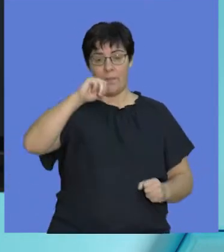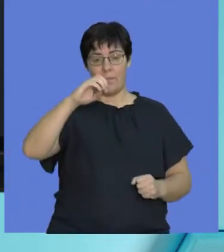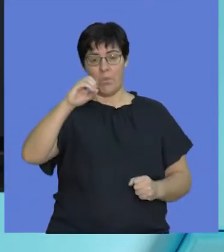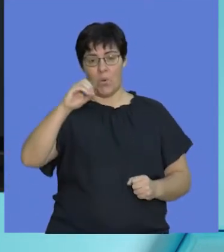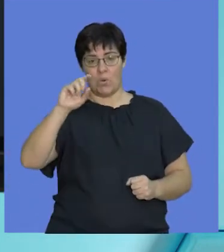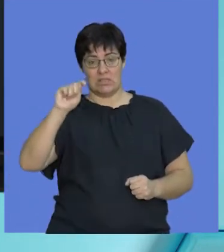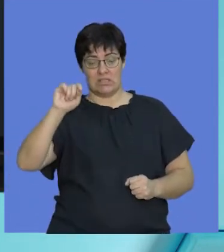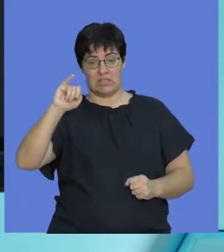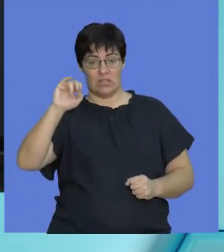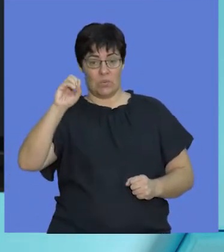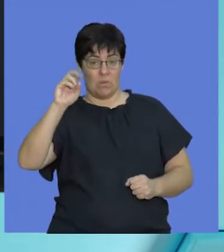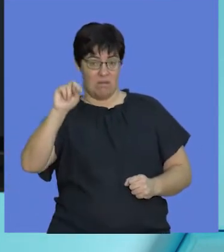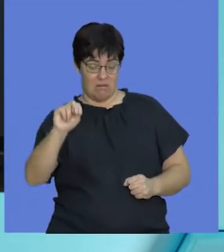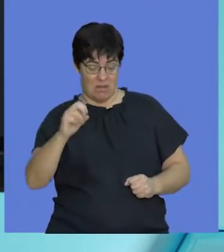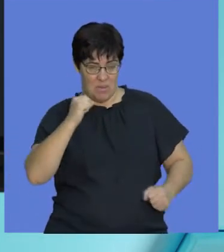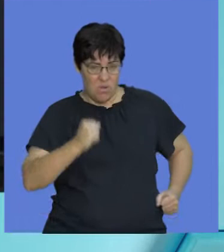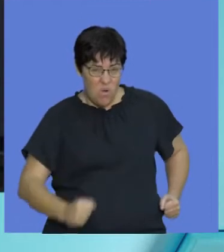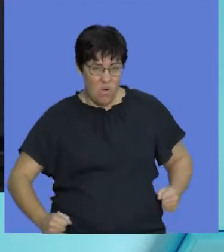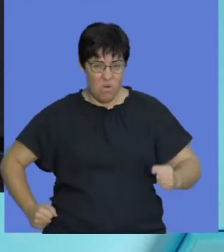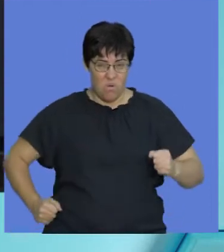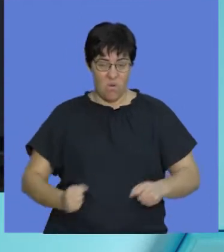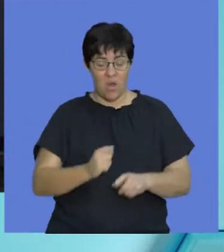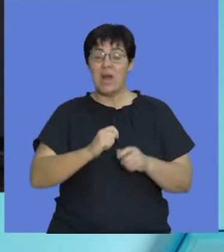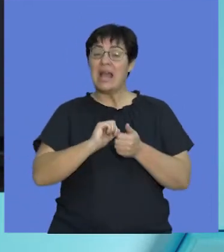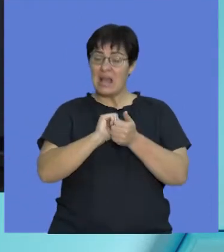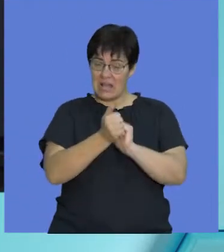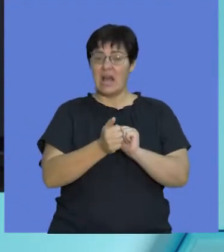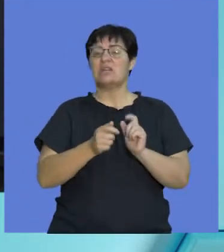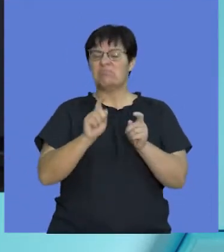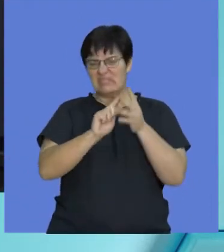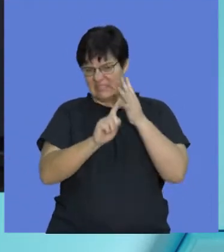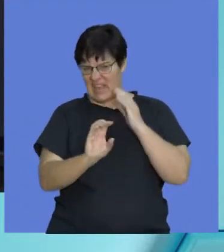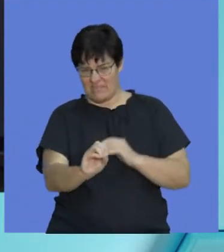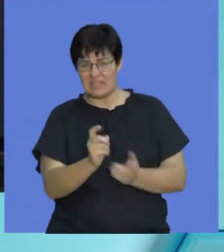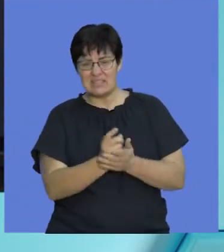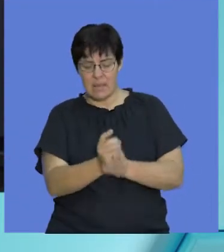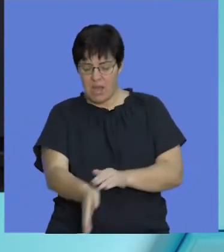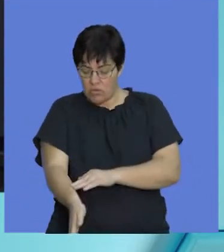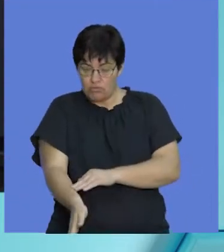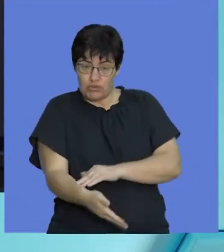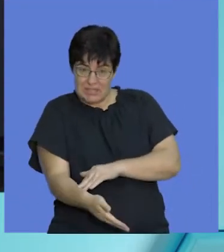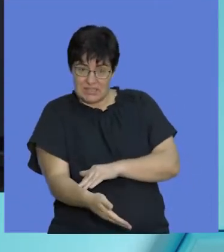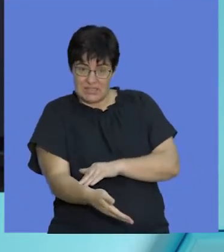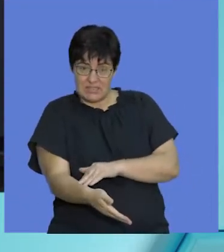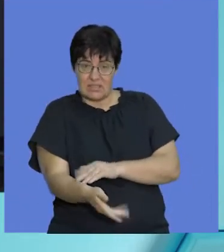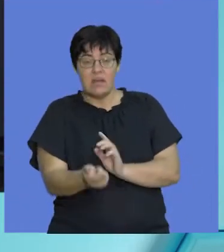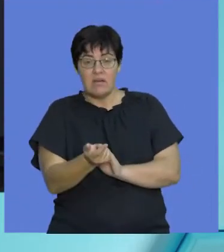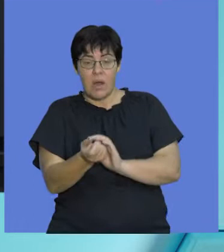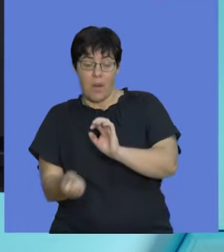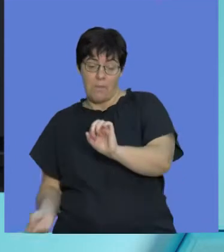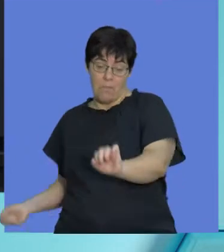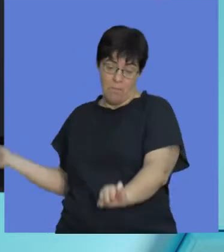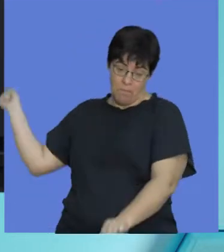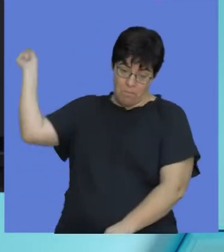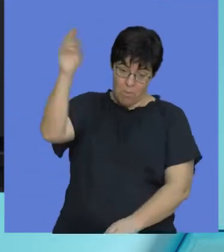And we hear it a lot in sports, even with cricket. They'll say that the batsman used the momentum of the ball from